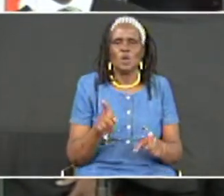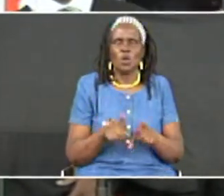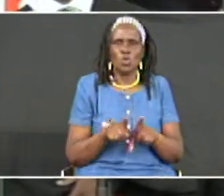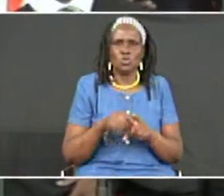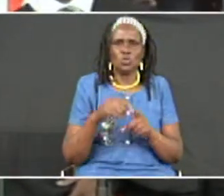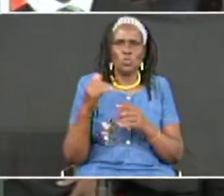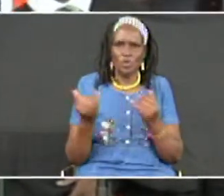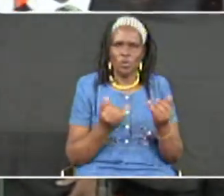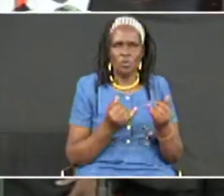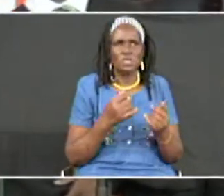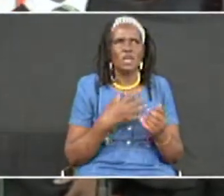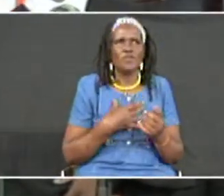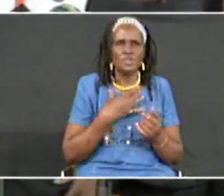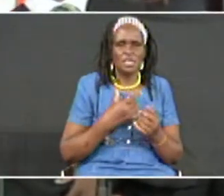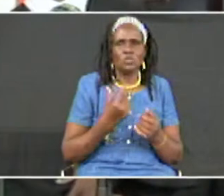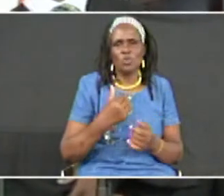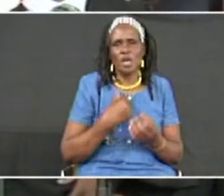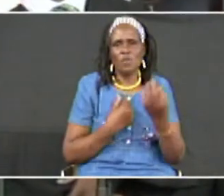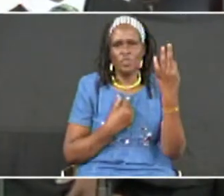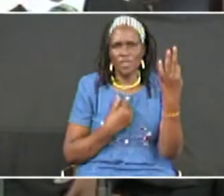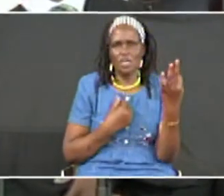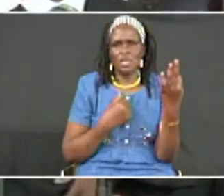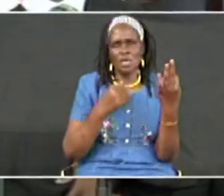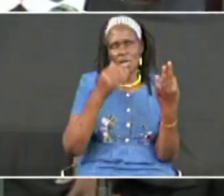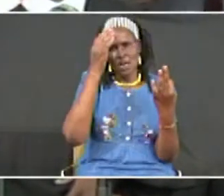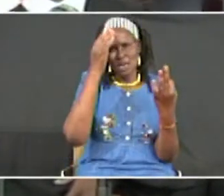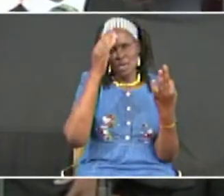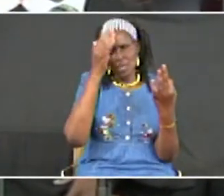three gentlemen, and perhaps you came